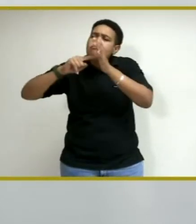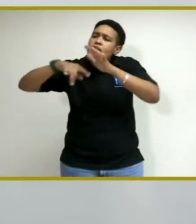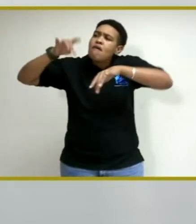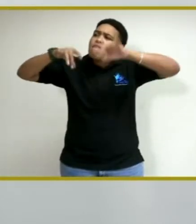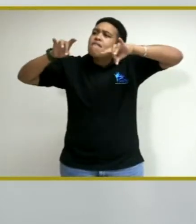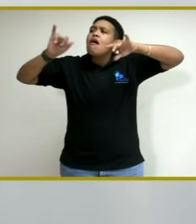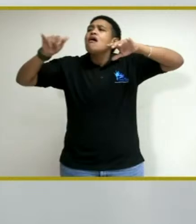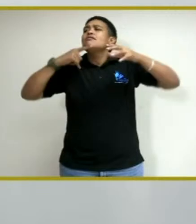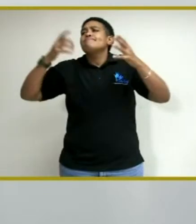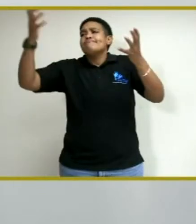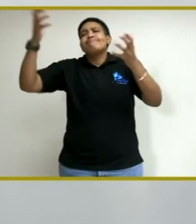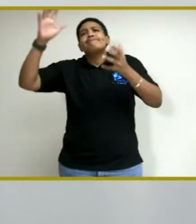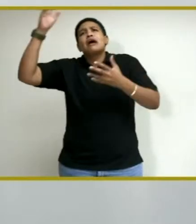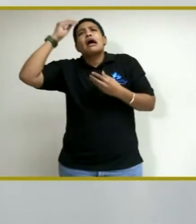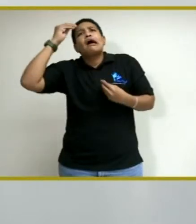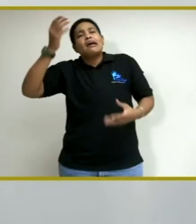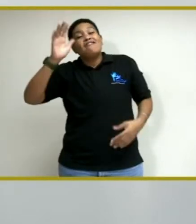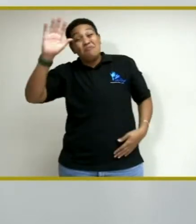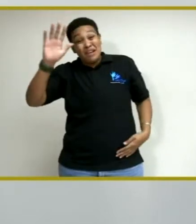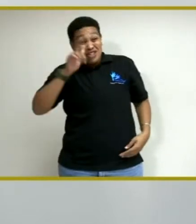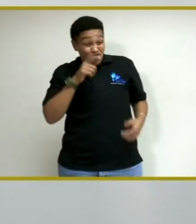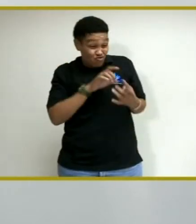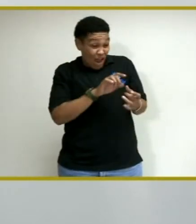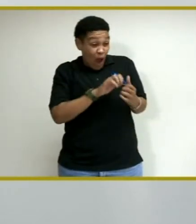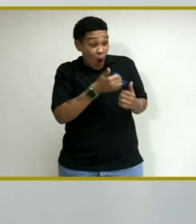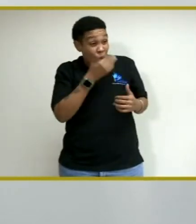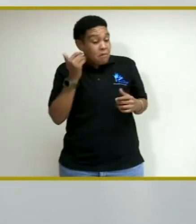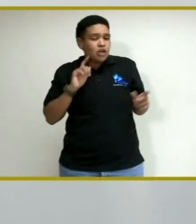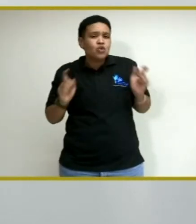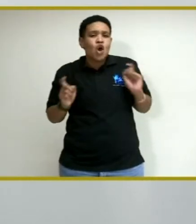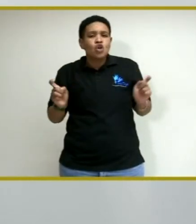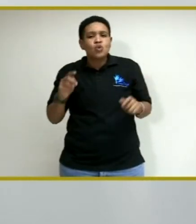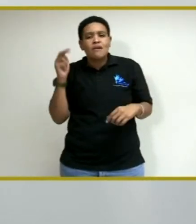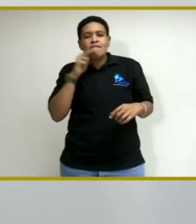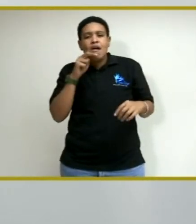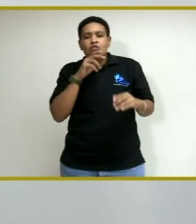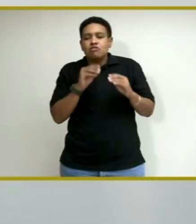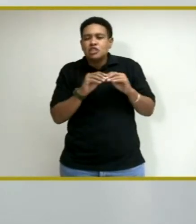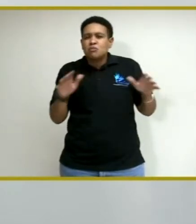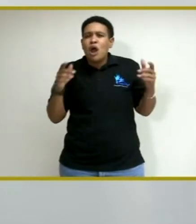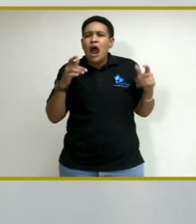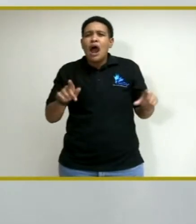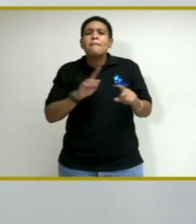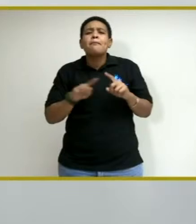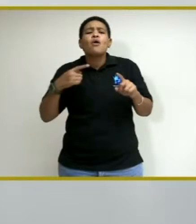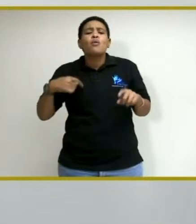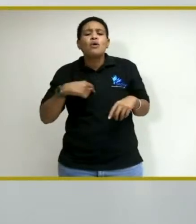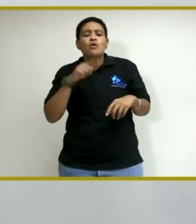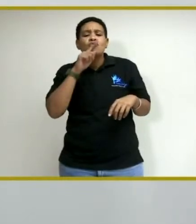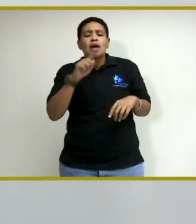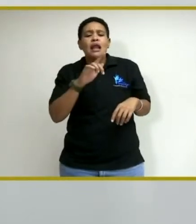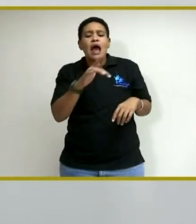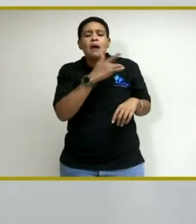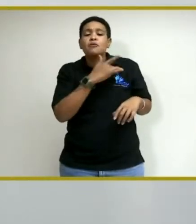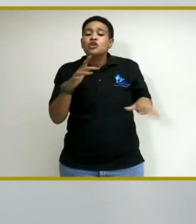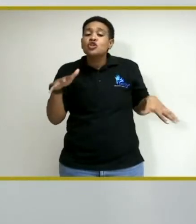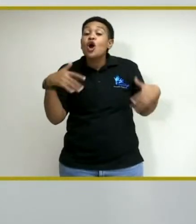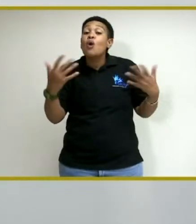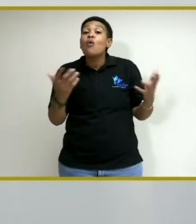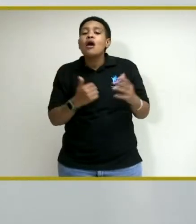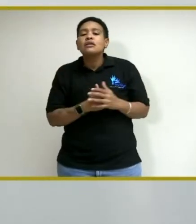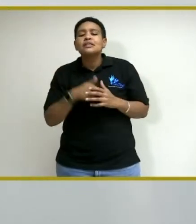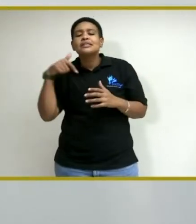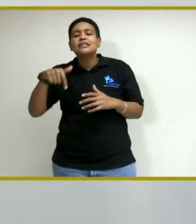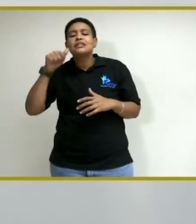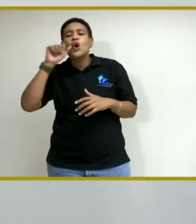and bilateral partners around how best to control the virus. But we also appreciate that it's not